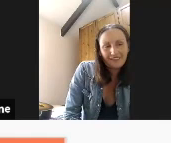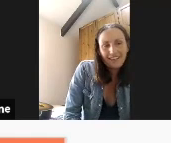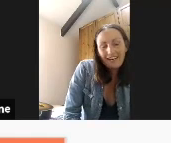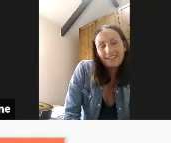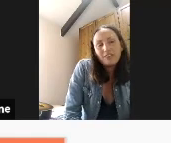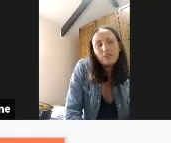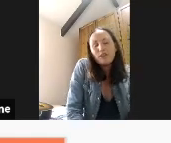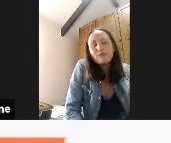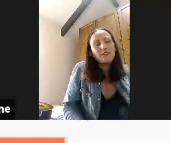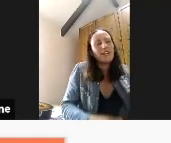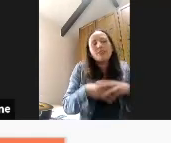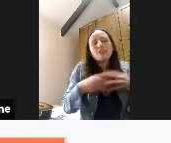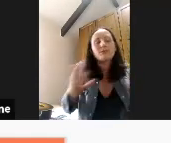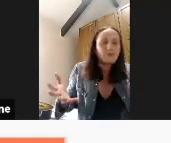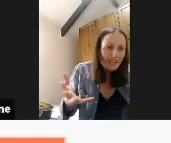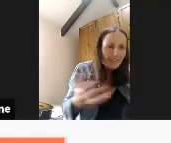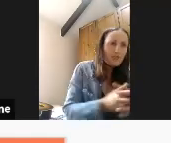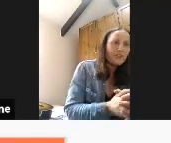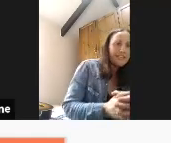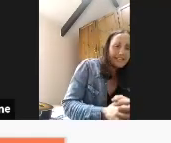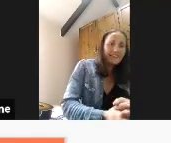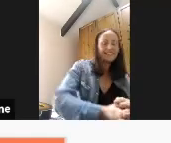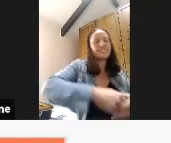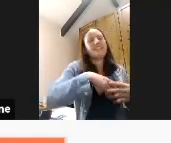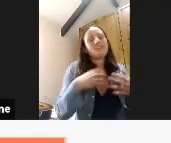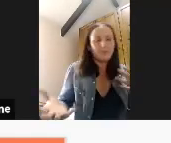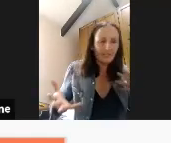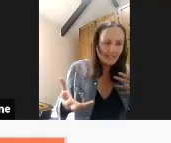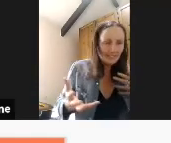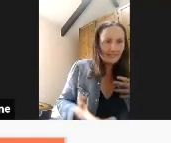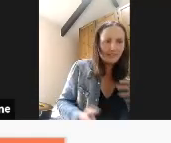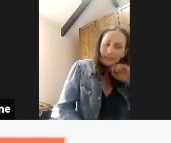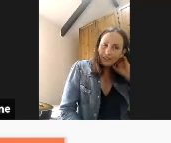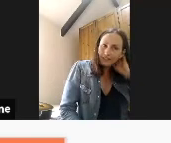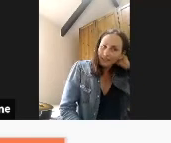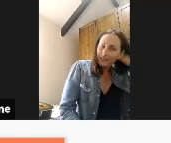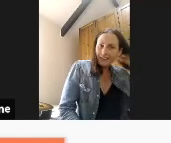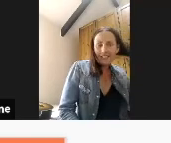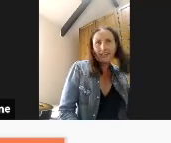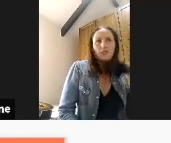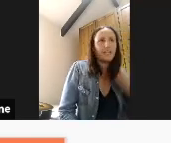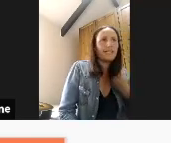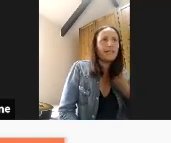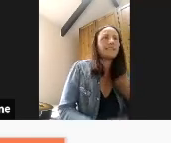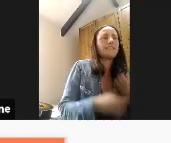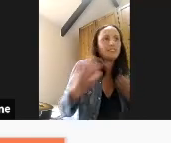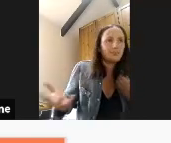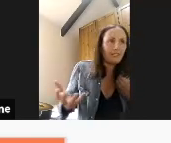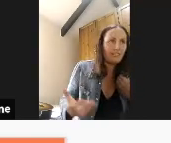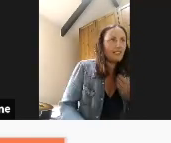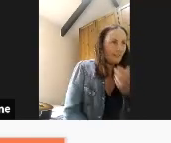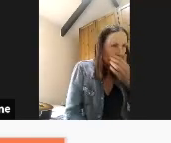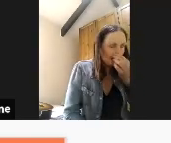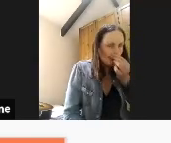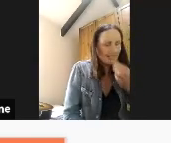project. And it has grown from there, with groups in France joining next, a group in Catalonia joining next. And so the